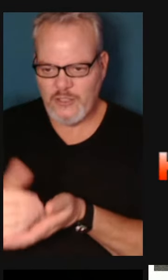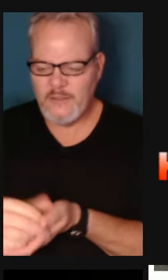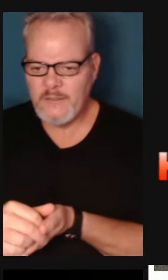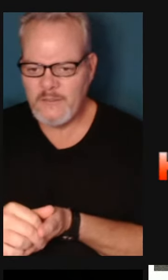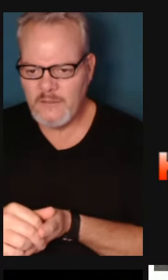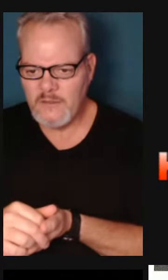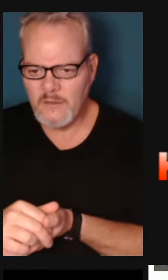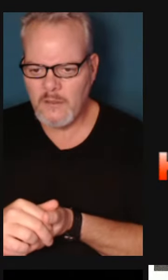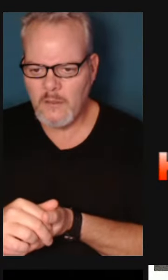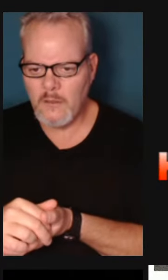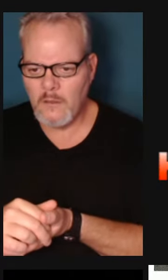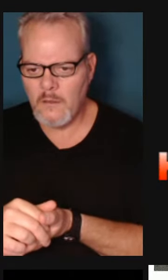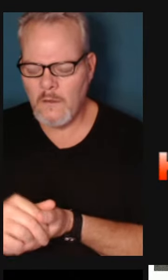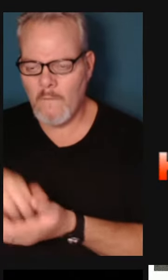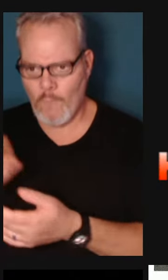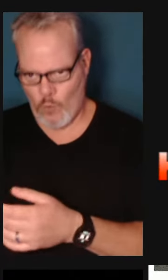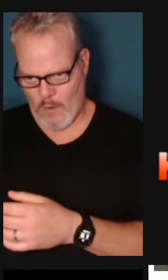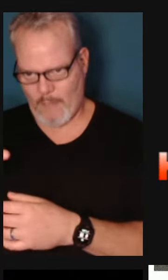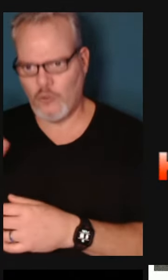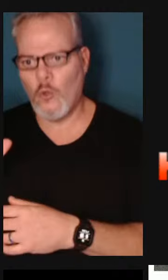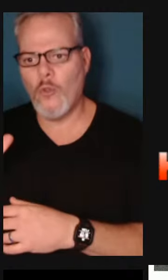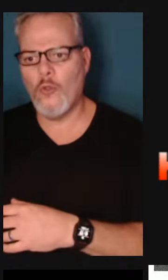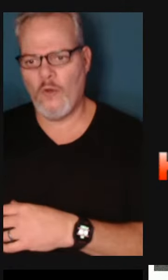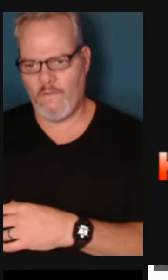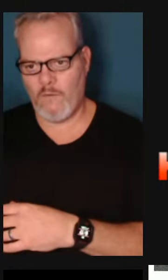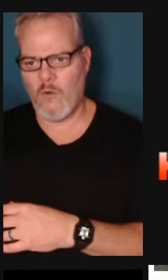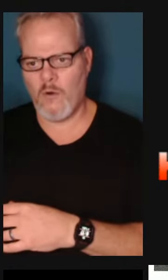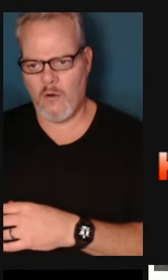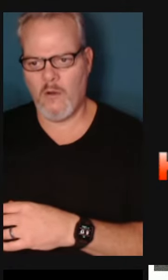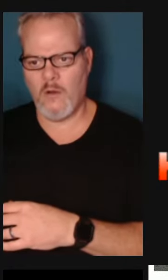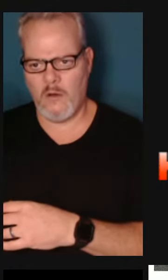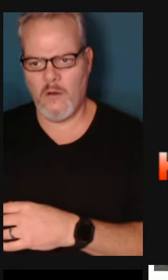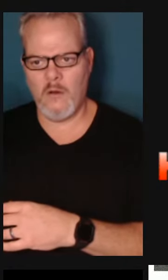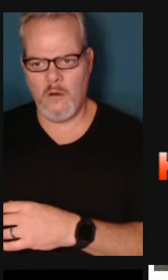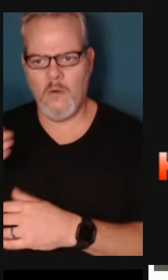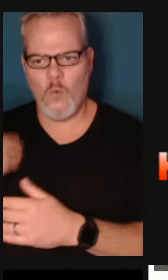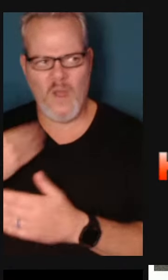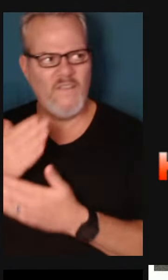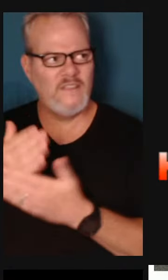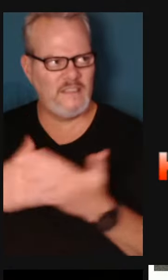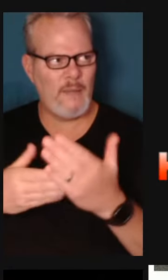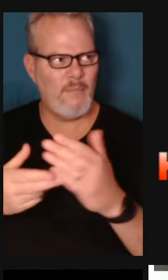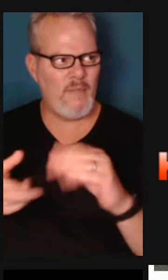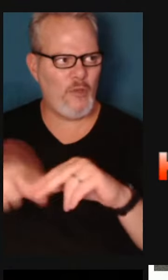For 34, it gets quite a bit of accumulation.